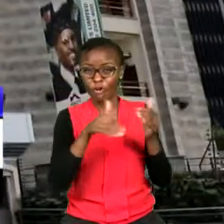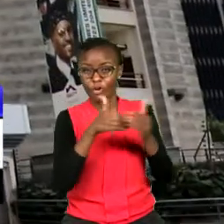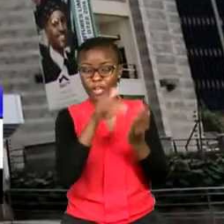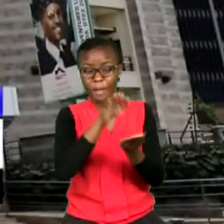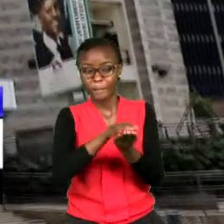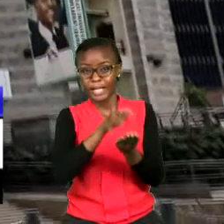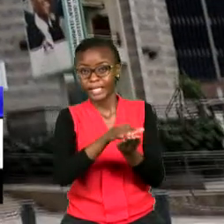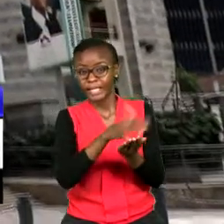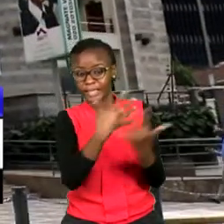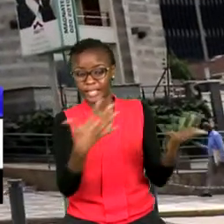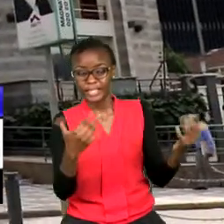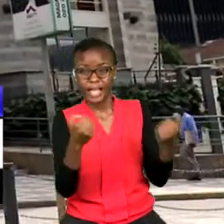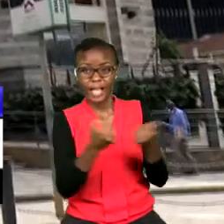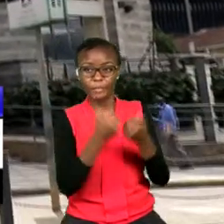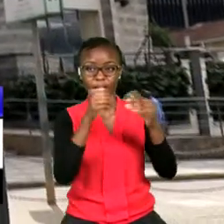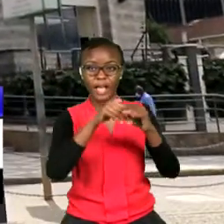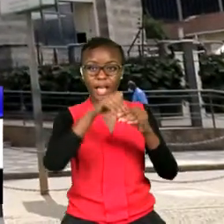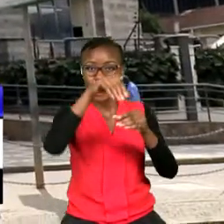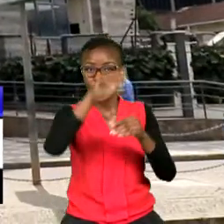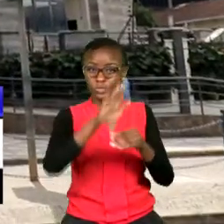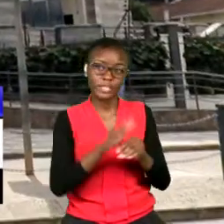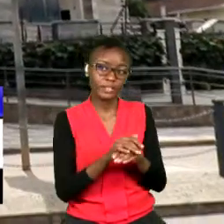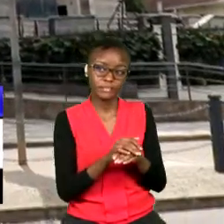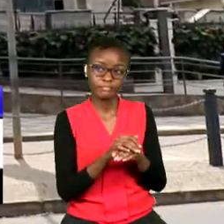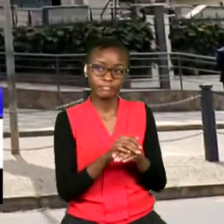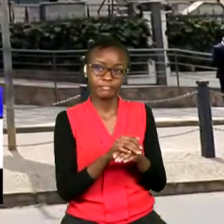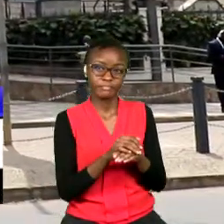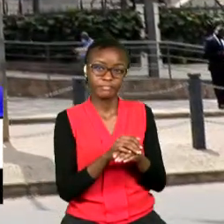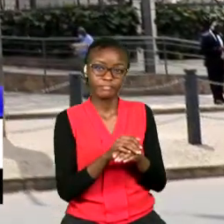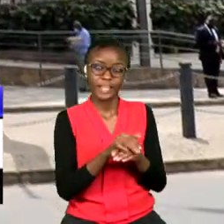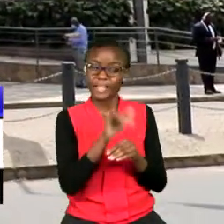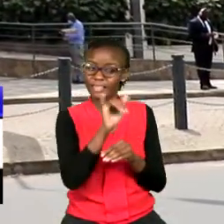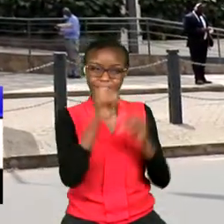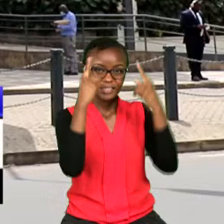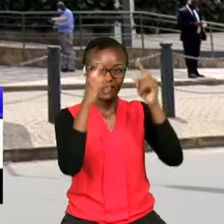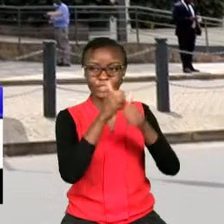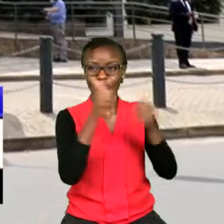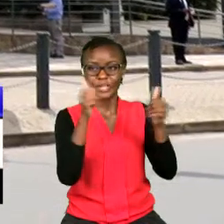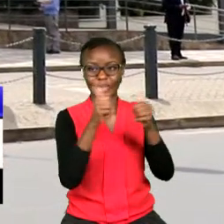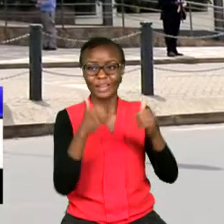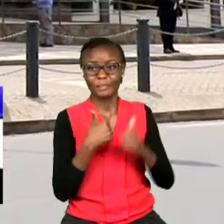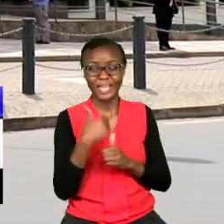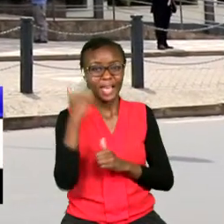transactions happen outside our premises. So it was that successful. I wish to